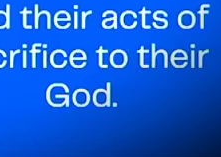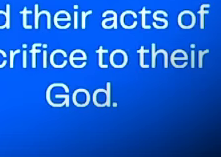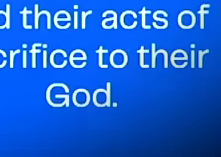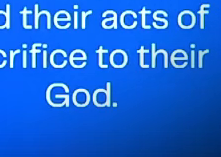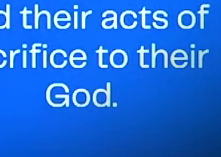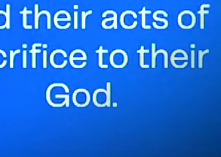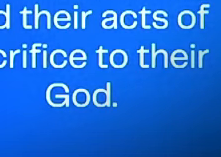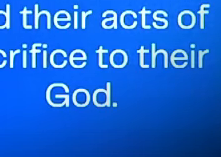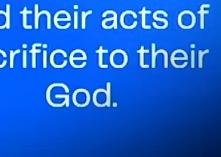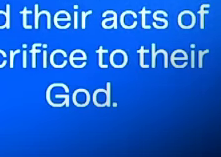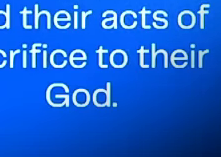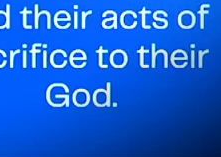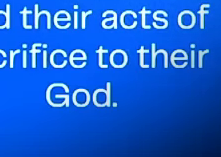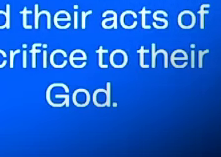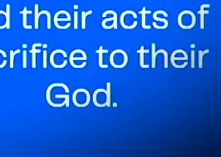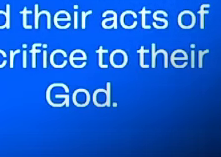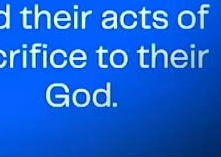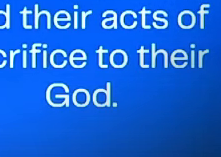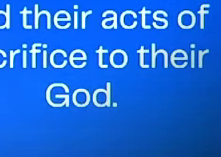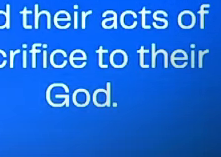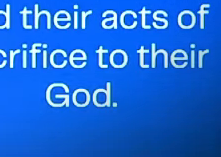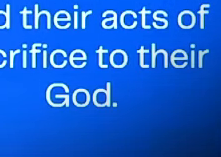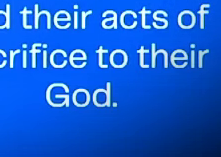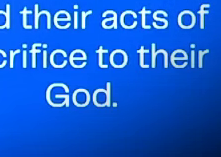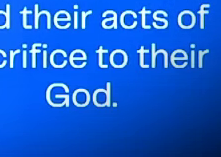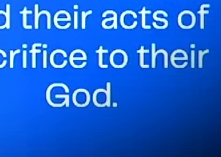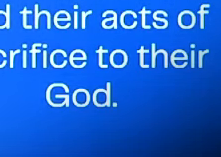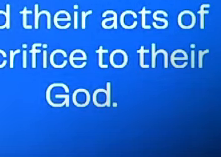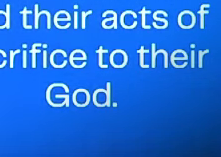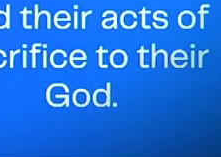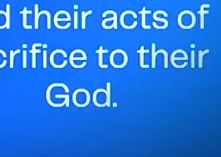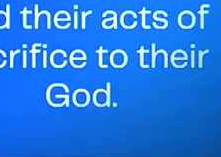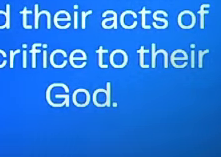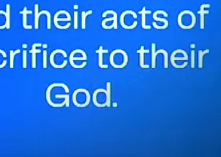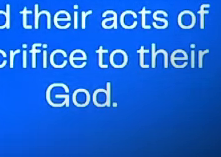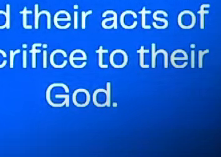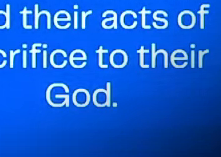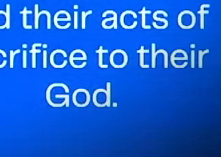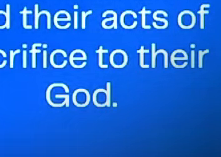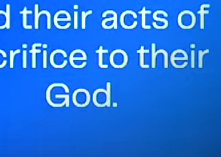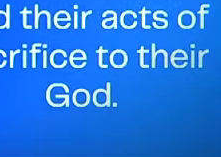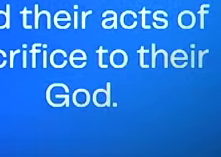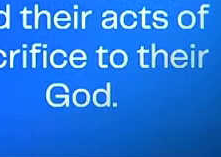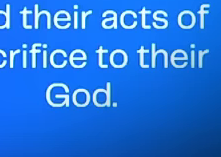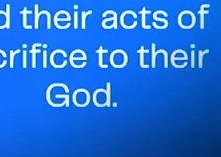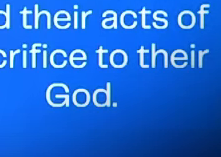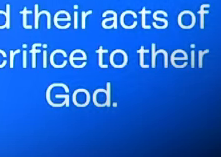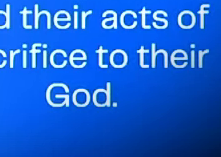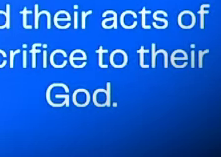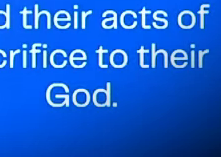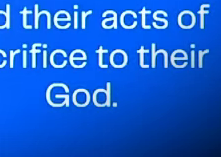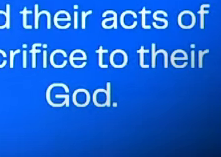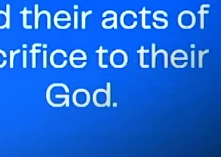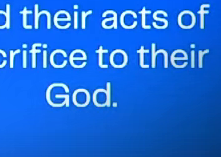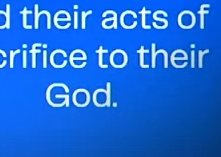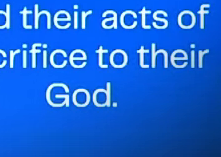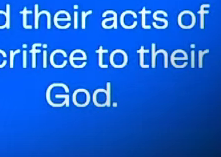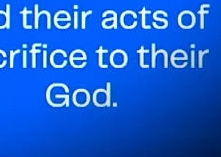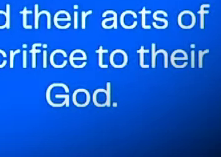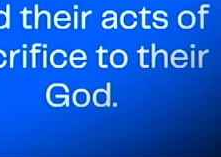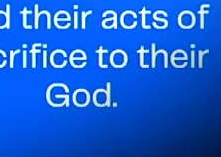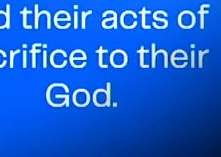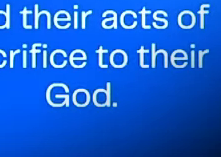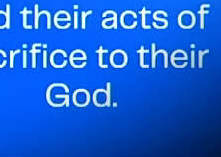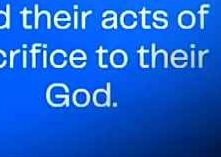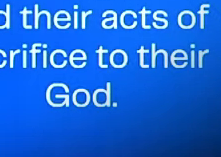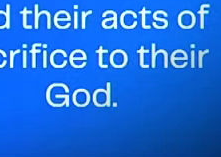sum Yakobon ana afasha na wo shefa e dia mawurade. At least that was what Pharaoh would think, because that was